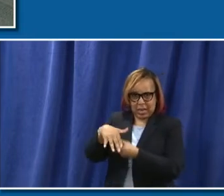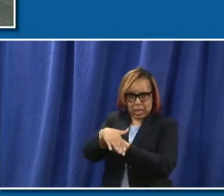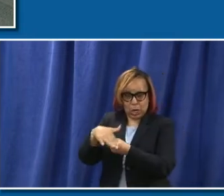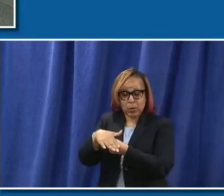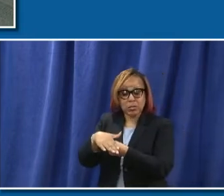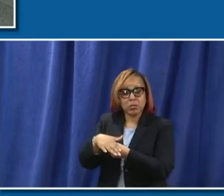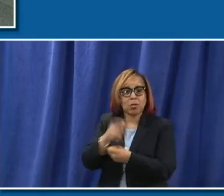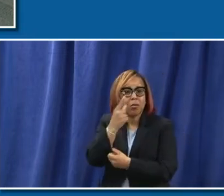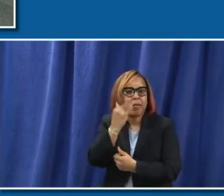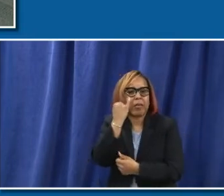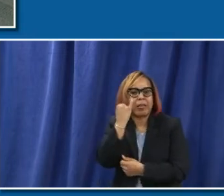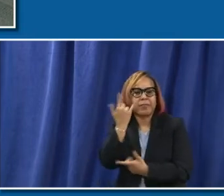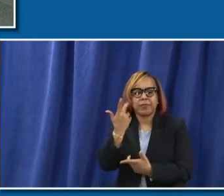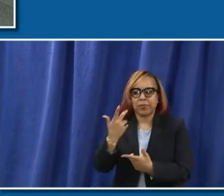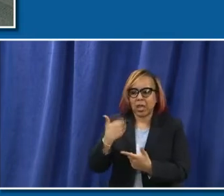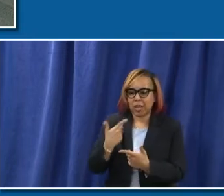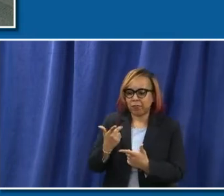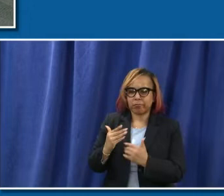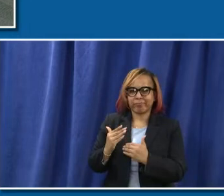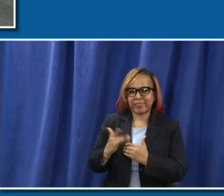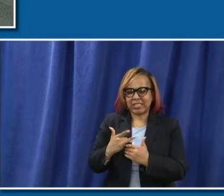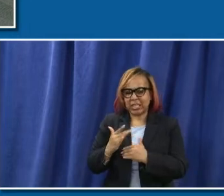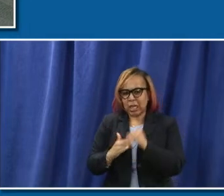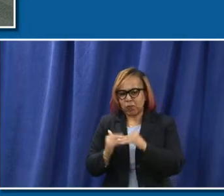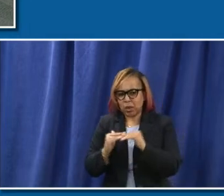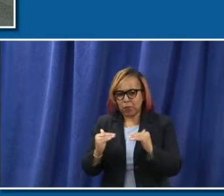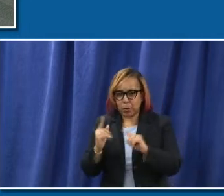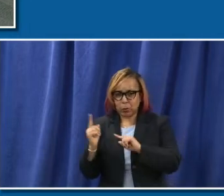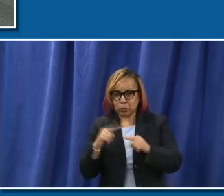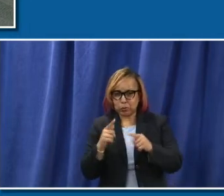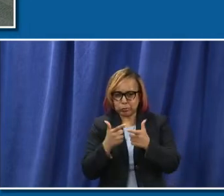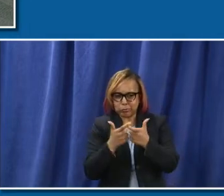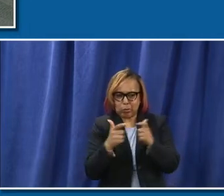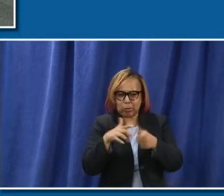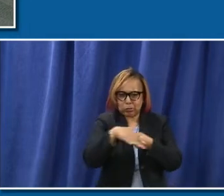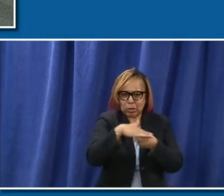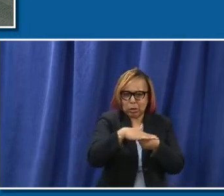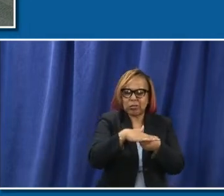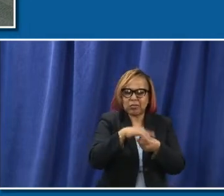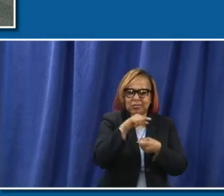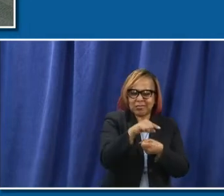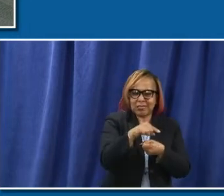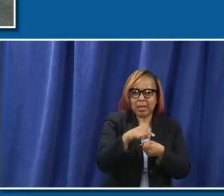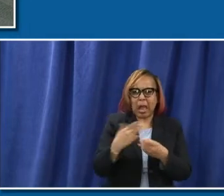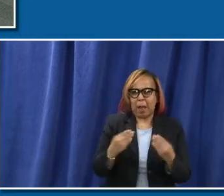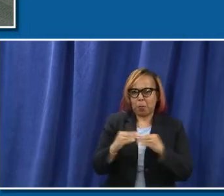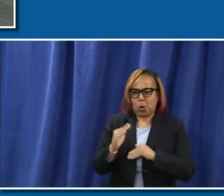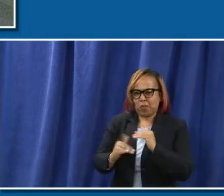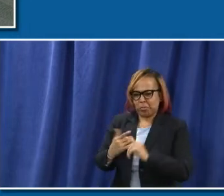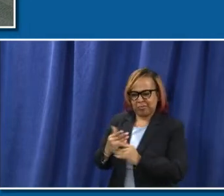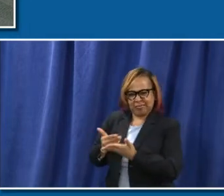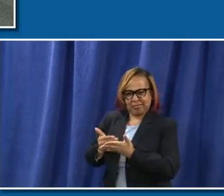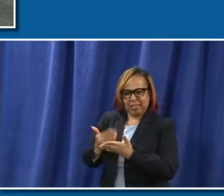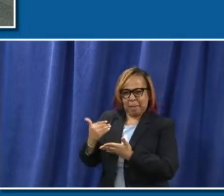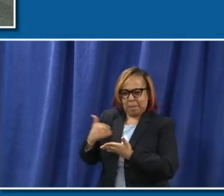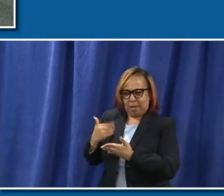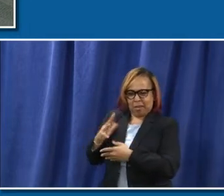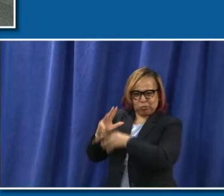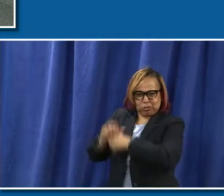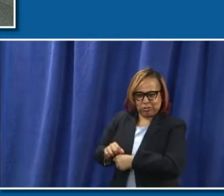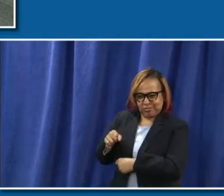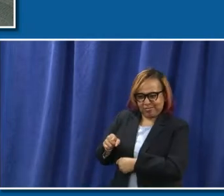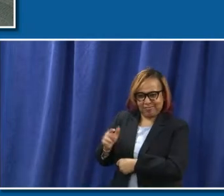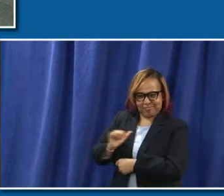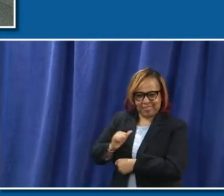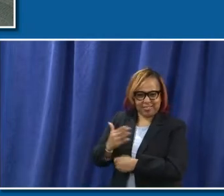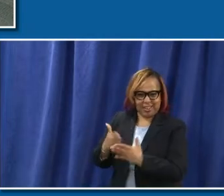areas. So if there's a comfort level about going to a large point of dispensing site, but I'm more comfortable going to my traditional, where